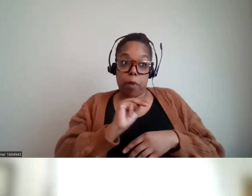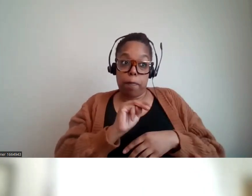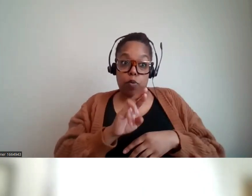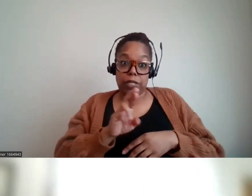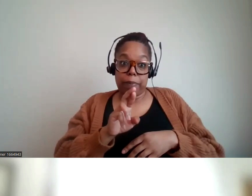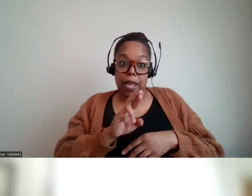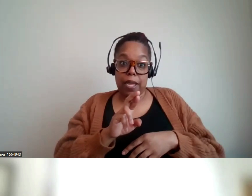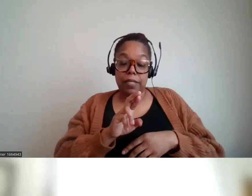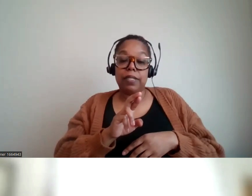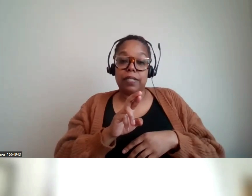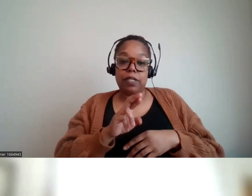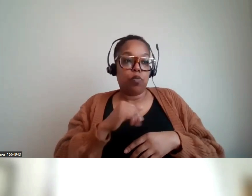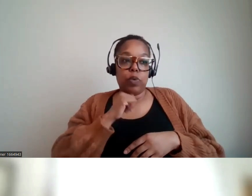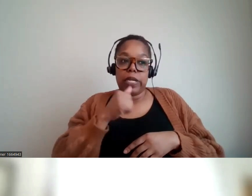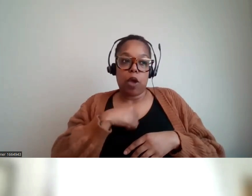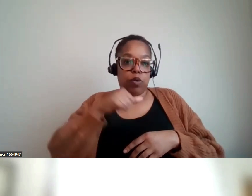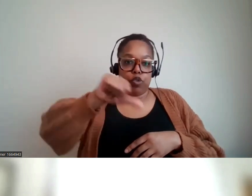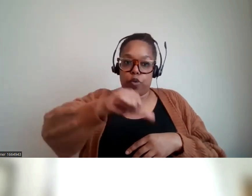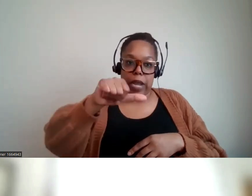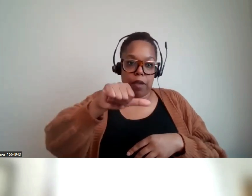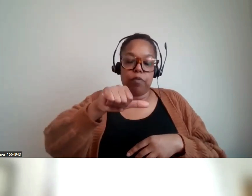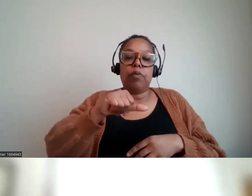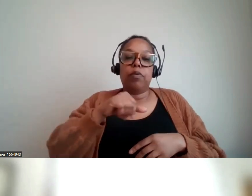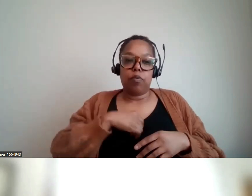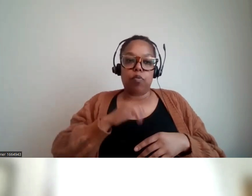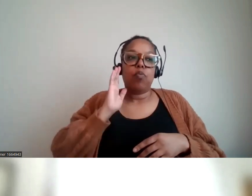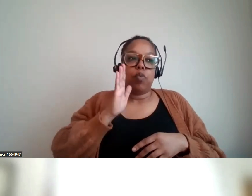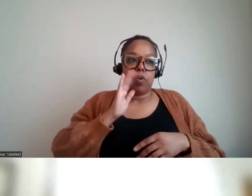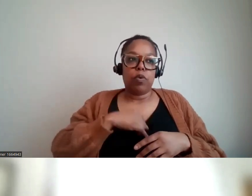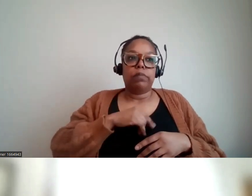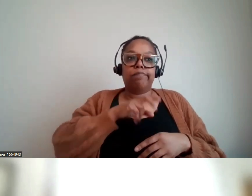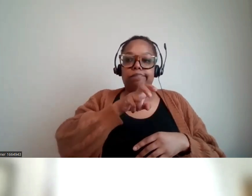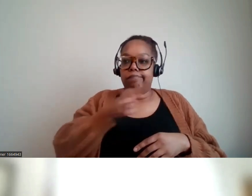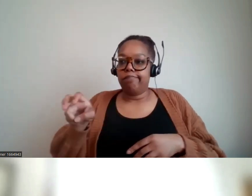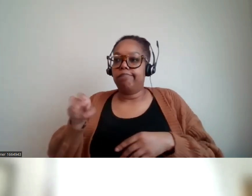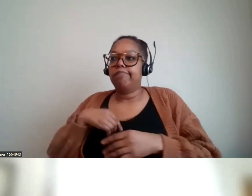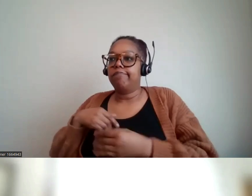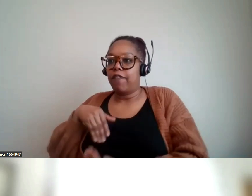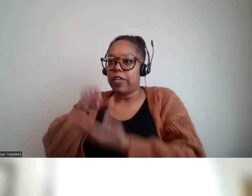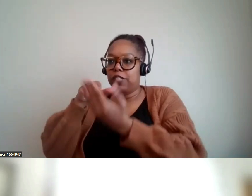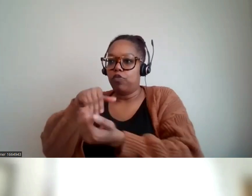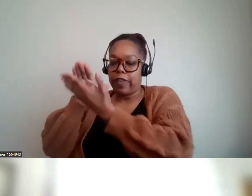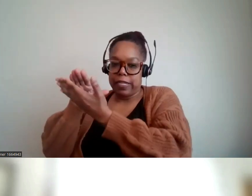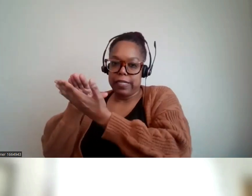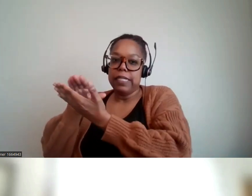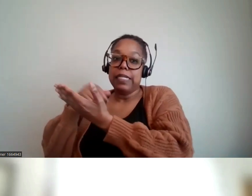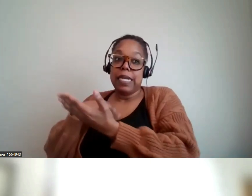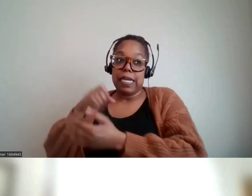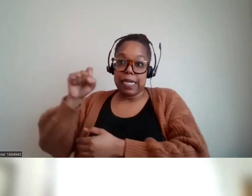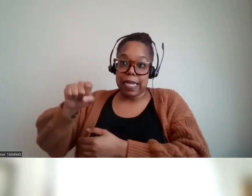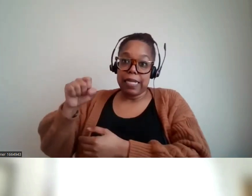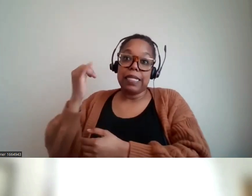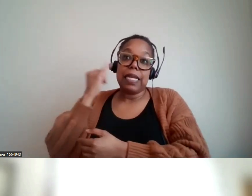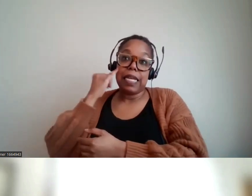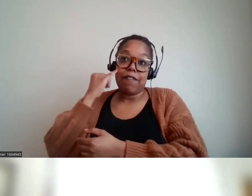any calls. And again, we will go out, we will do the face-to-face, the assessment. And then, yes, if something needs to happen in terms of a higher level of